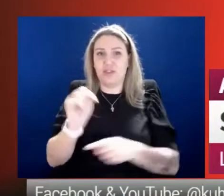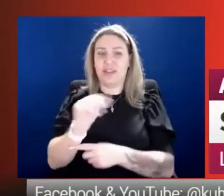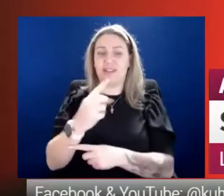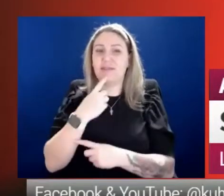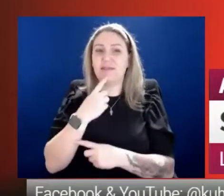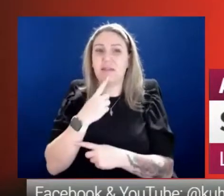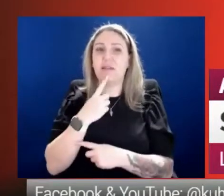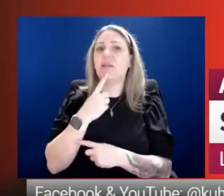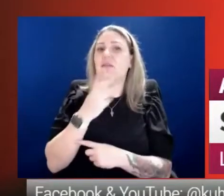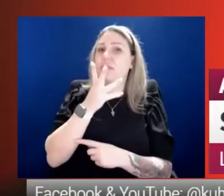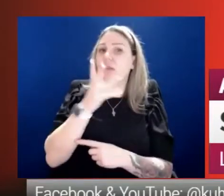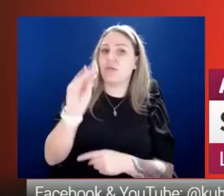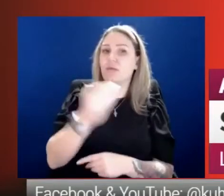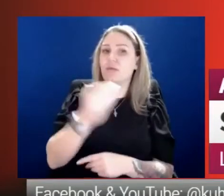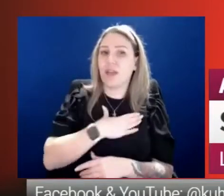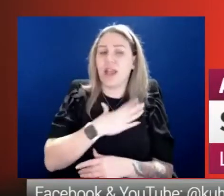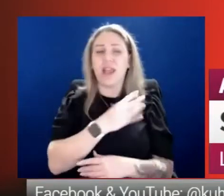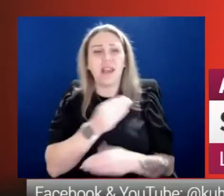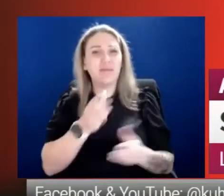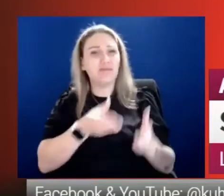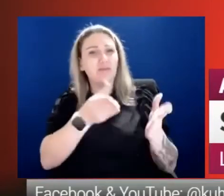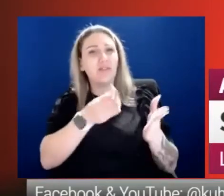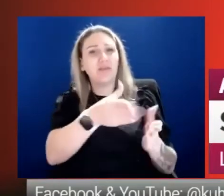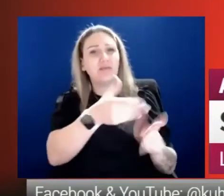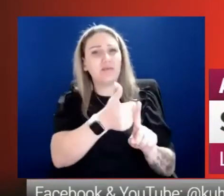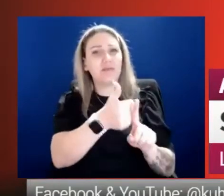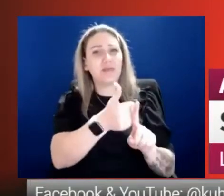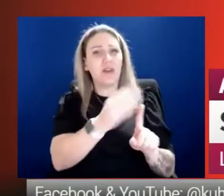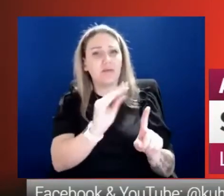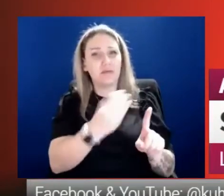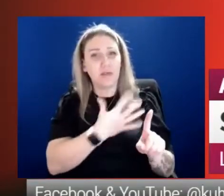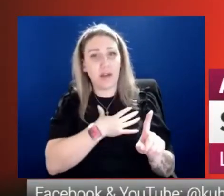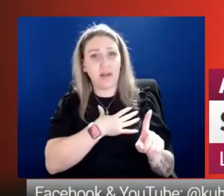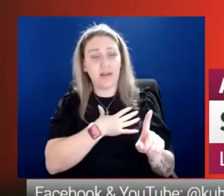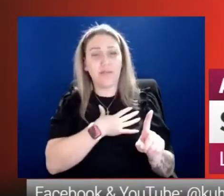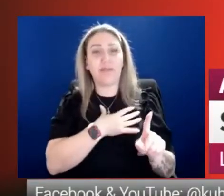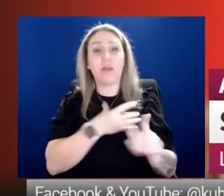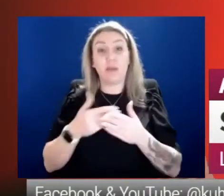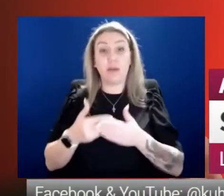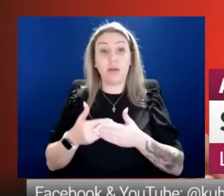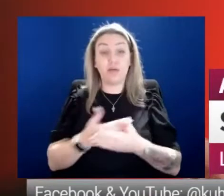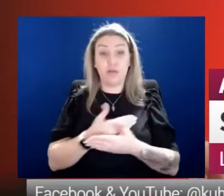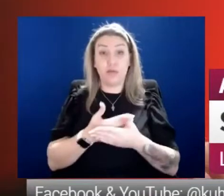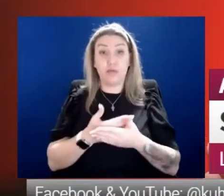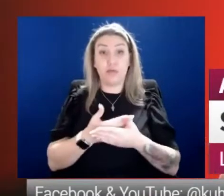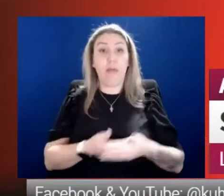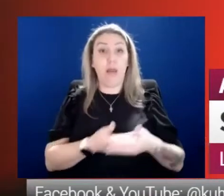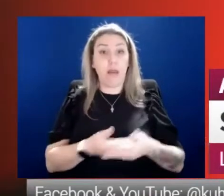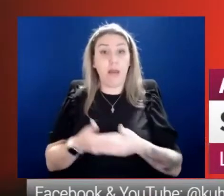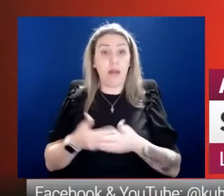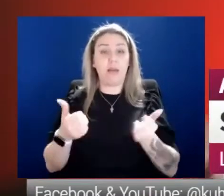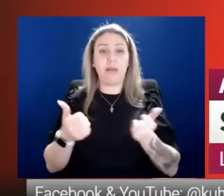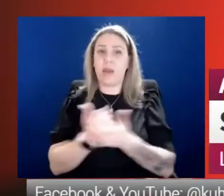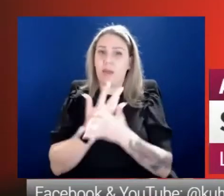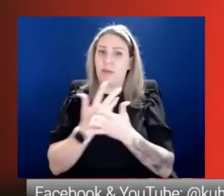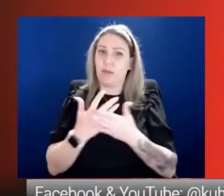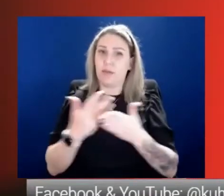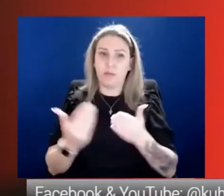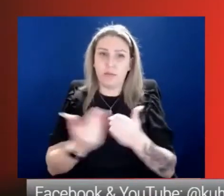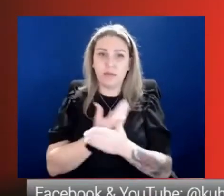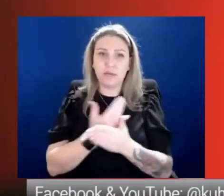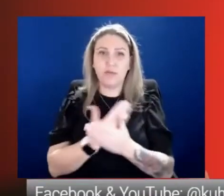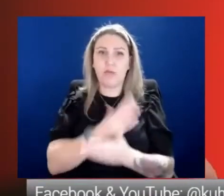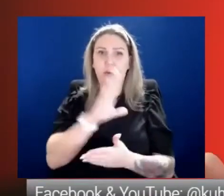mothers to give themselves grace. Having a new baby, everything is new. Your whole routines